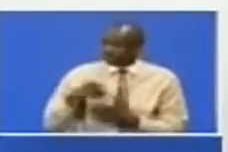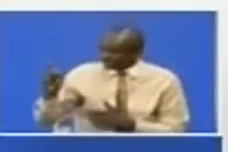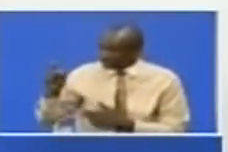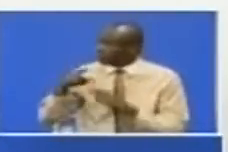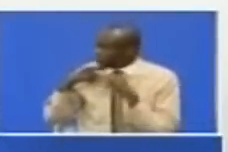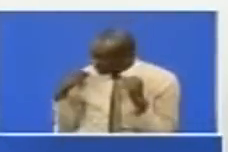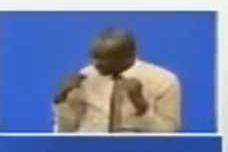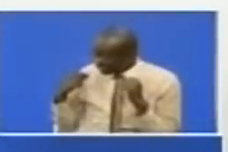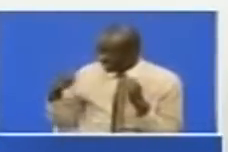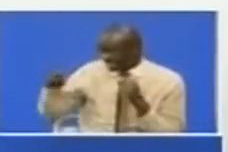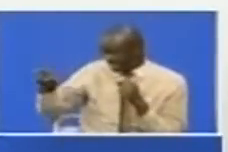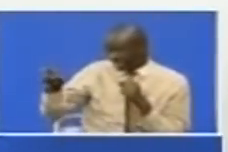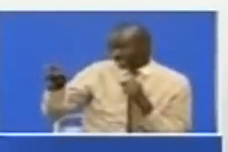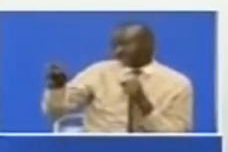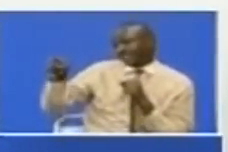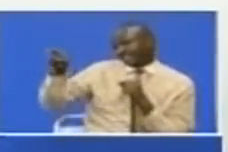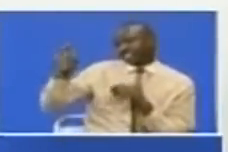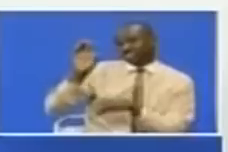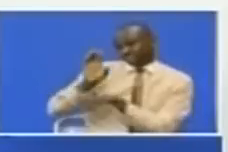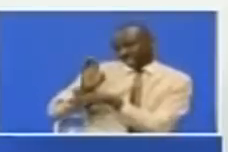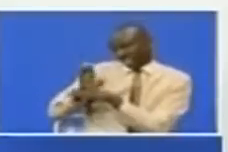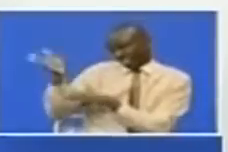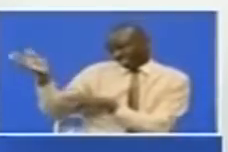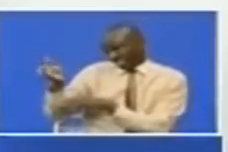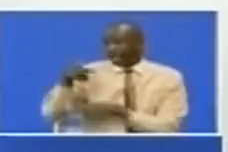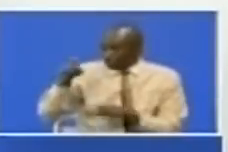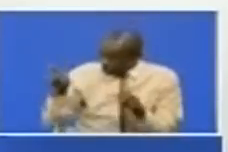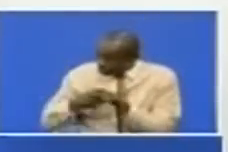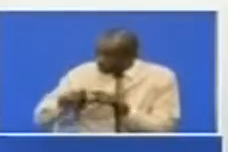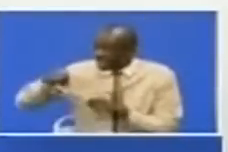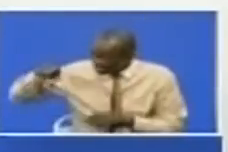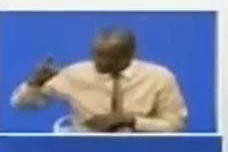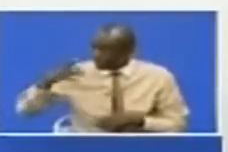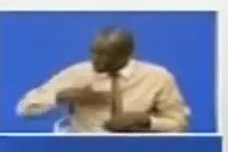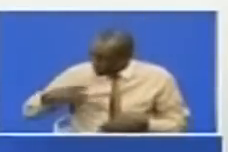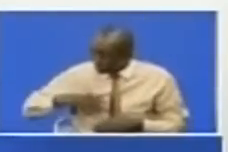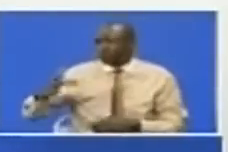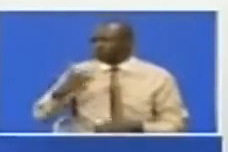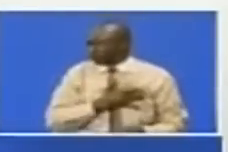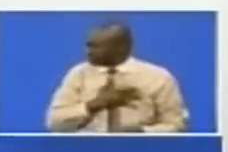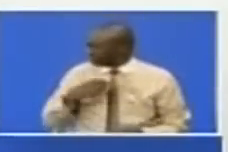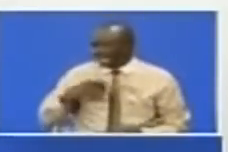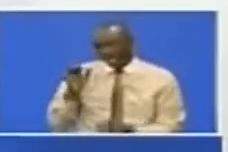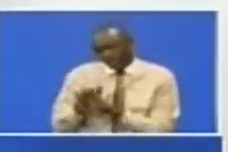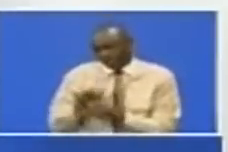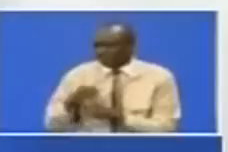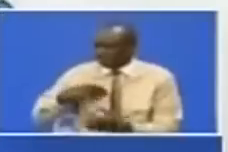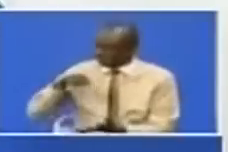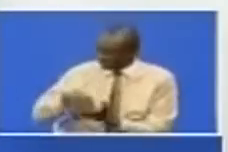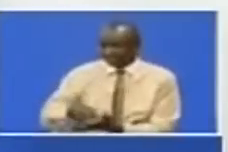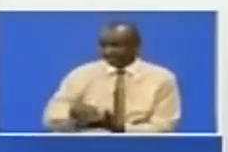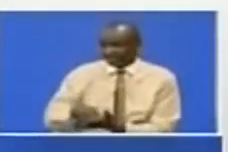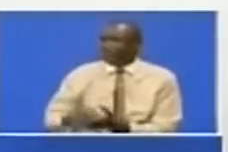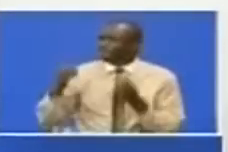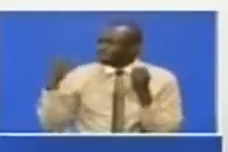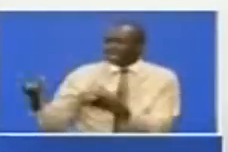She's pastoring in Maximum Miracle Center, one of the branch churches. She's also one of the people that inspire mm-hmm. me and keep me grounded